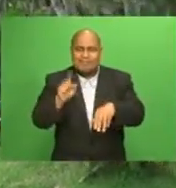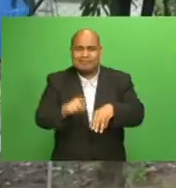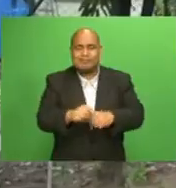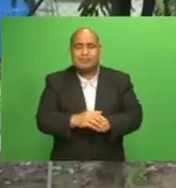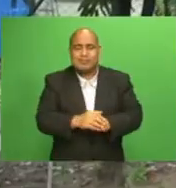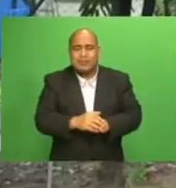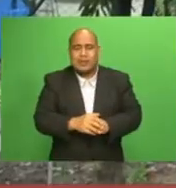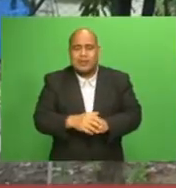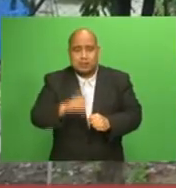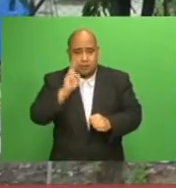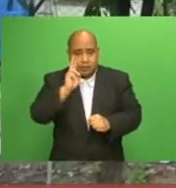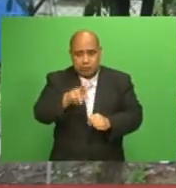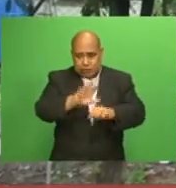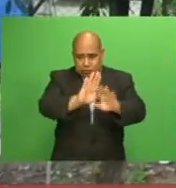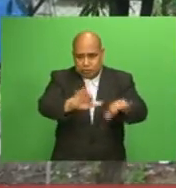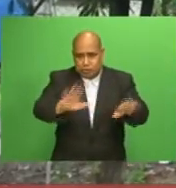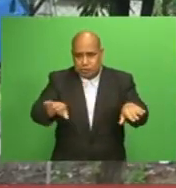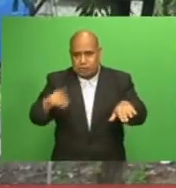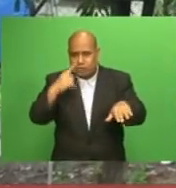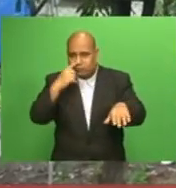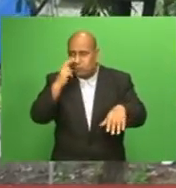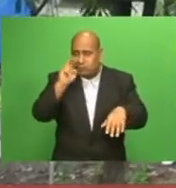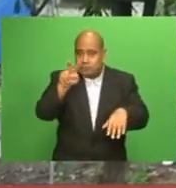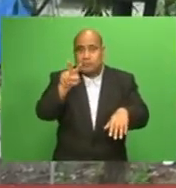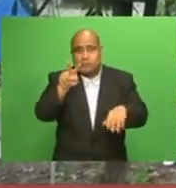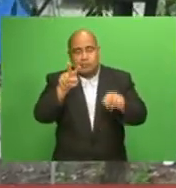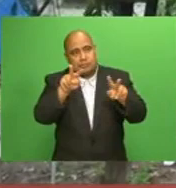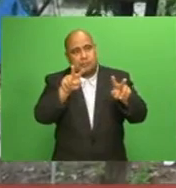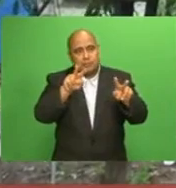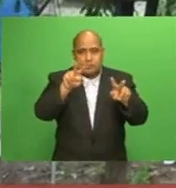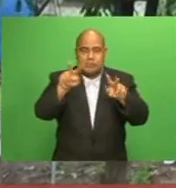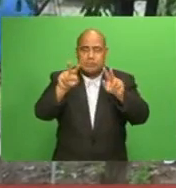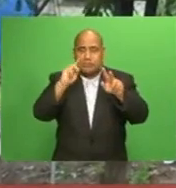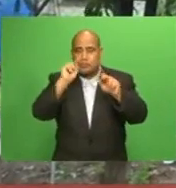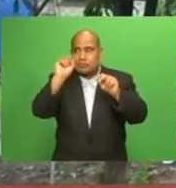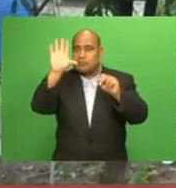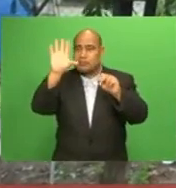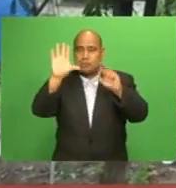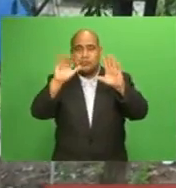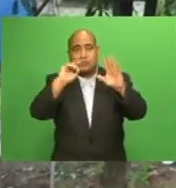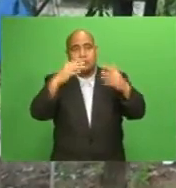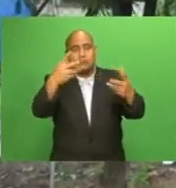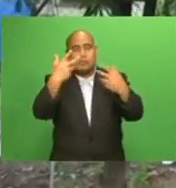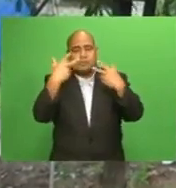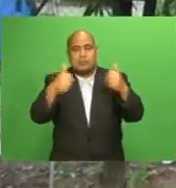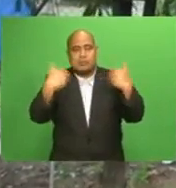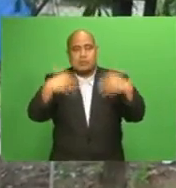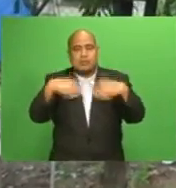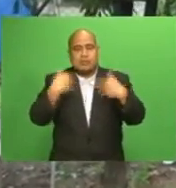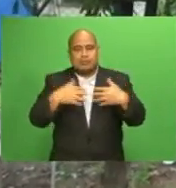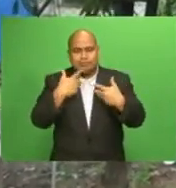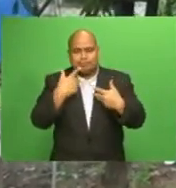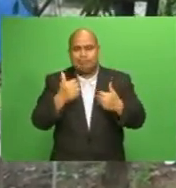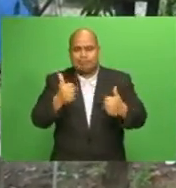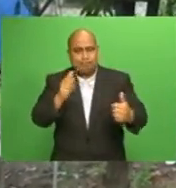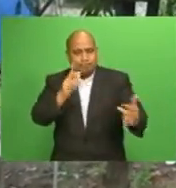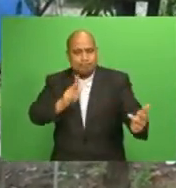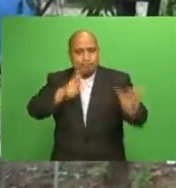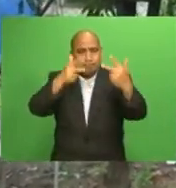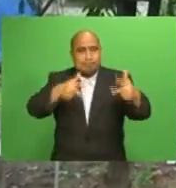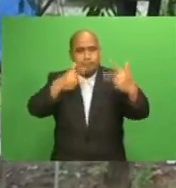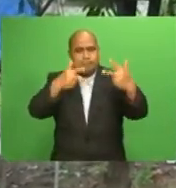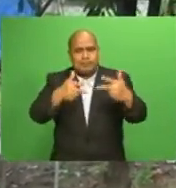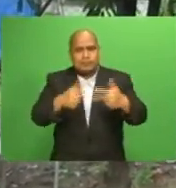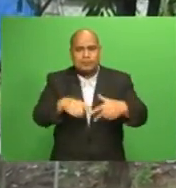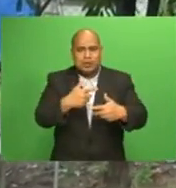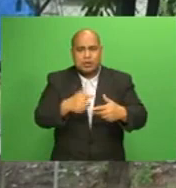they saw the teachers in drill, because we've been having virtual learning, and there was a question that one of our 4-year-olds